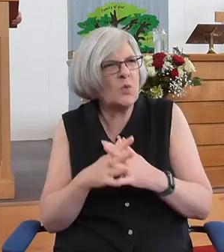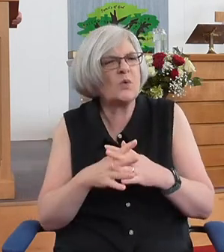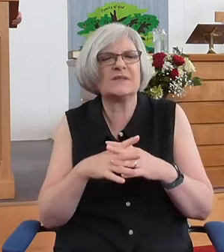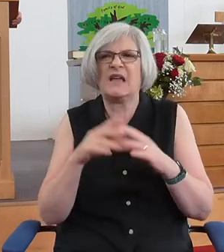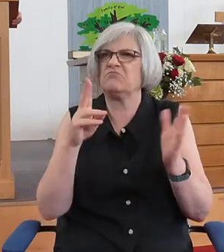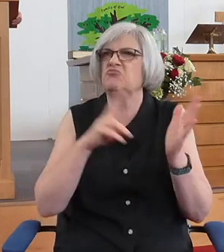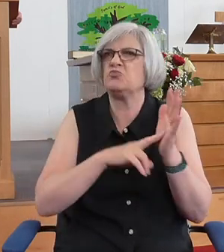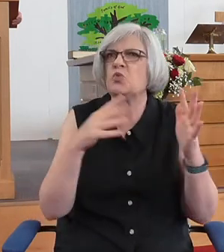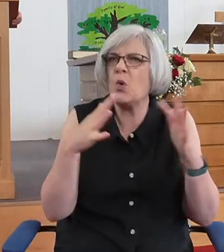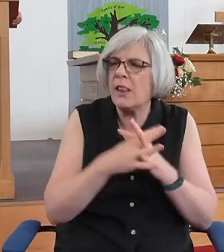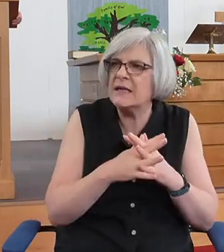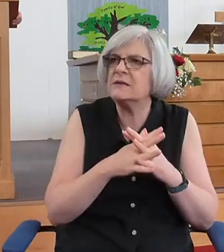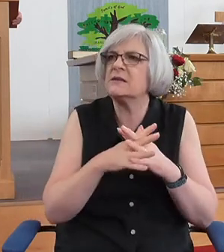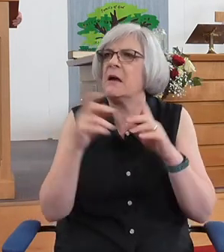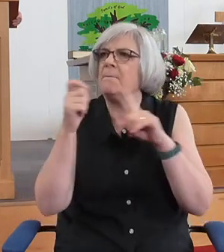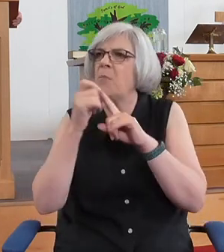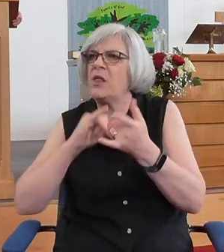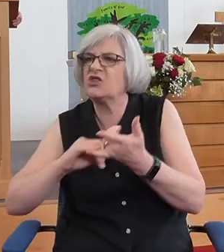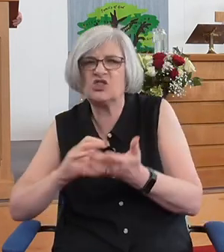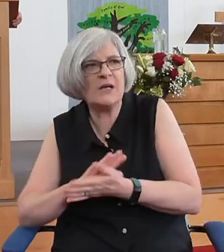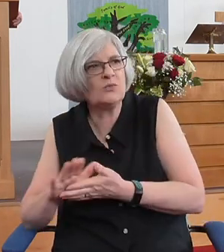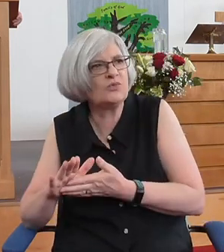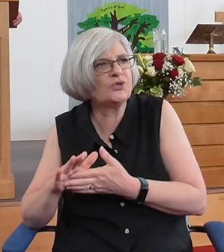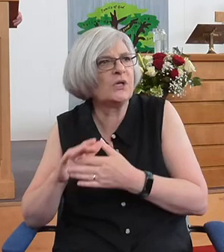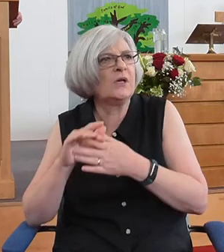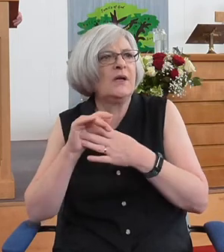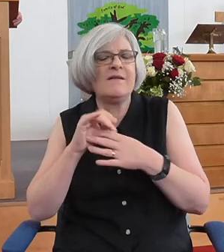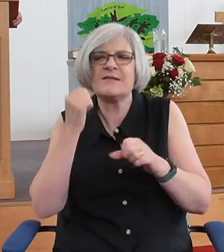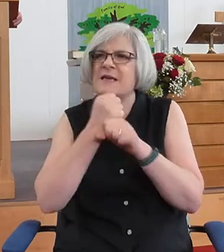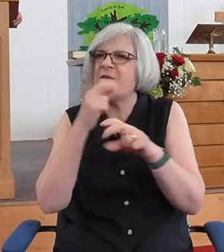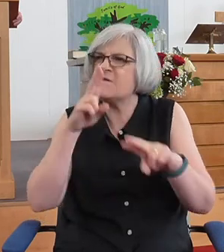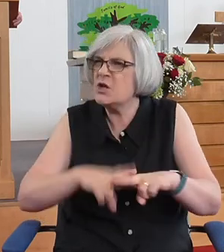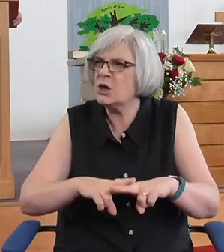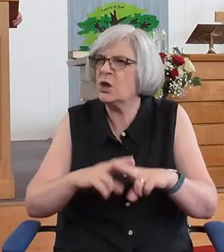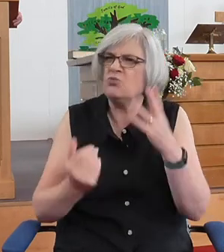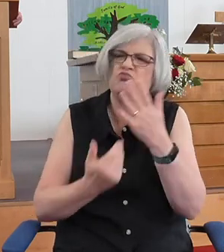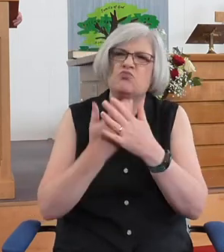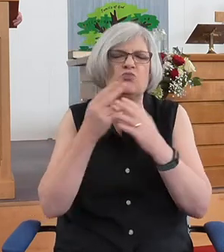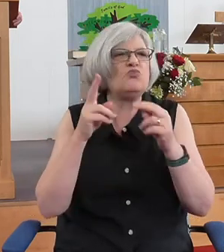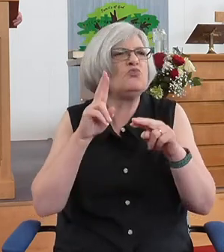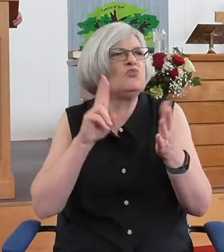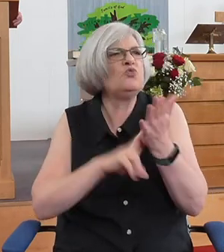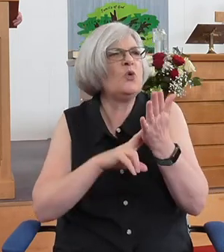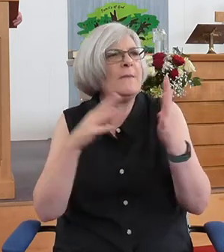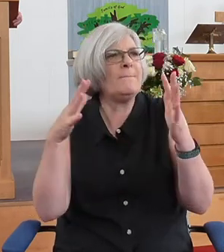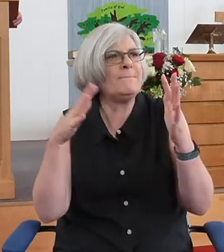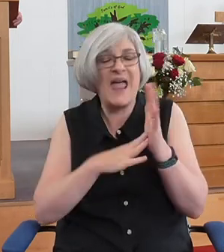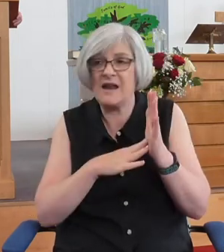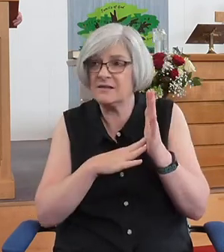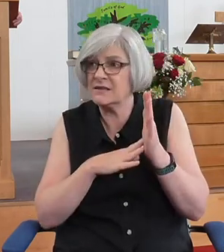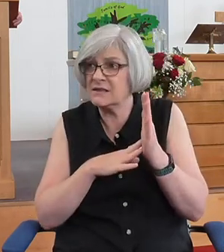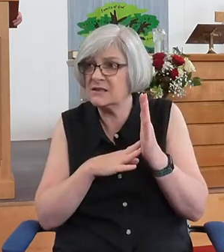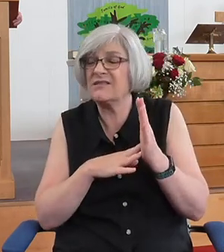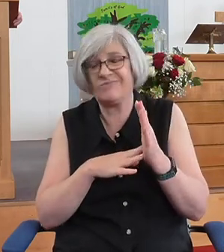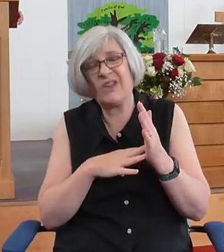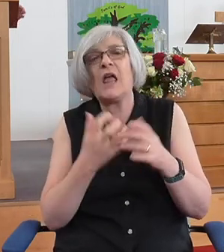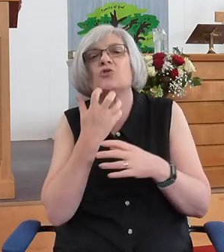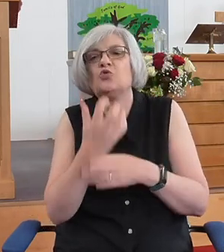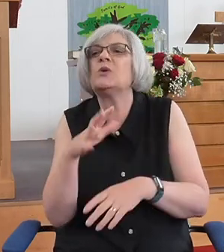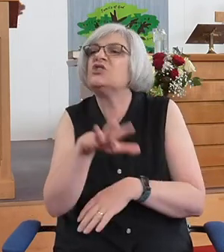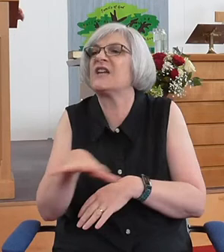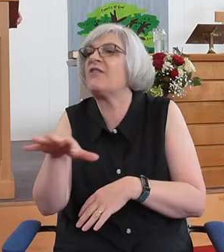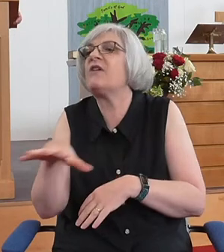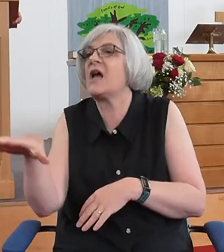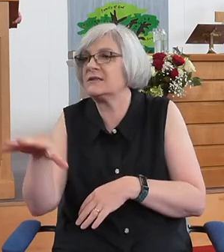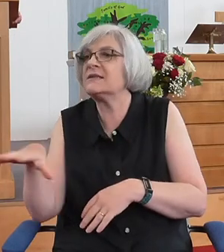Pollockshields, Giffnock, Newton Mearns, where a lot of the Jews lived. So we had quite a few